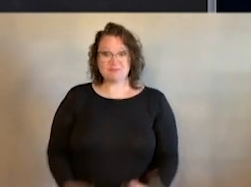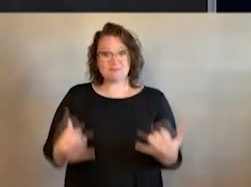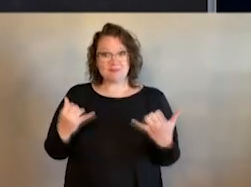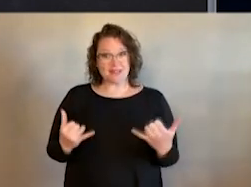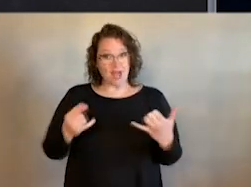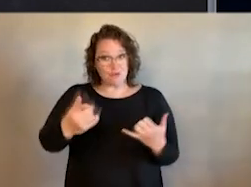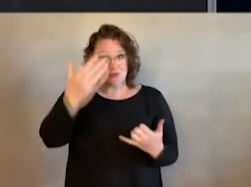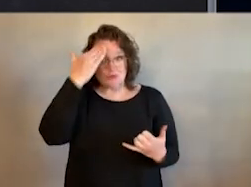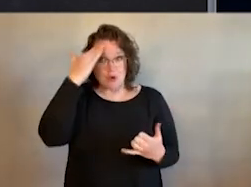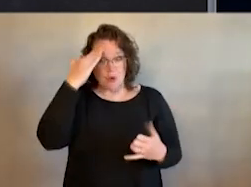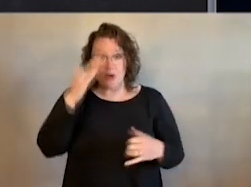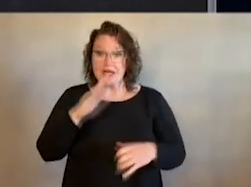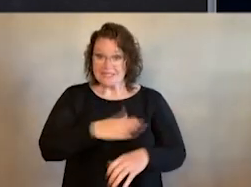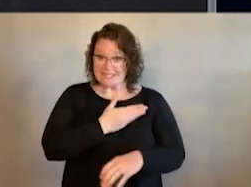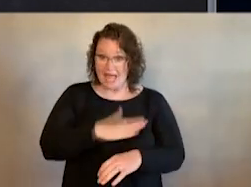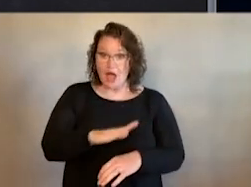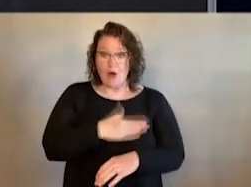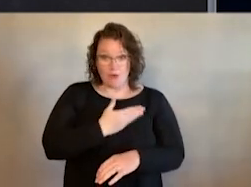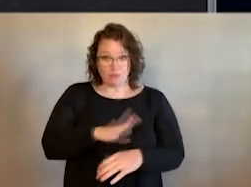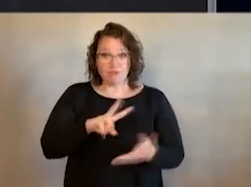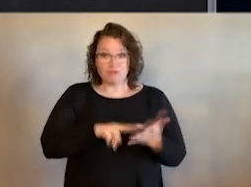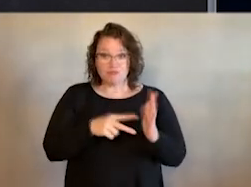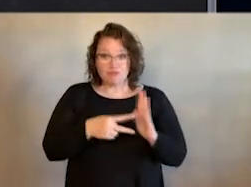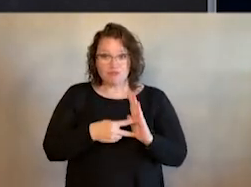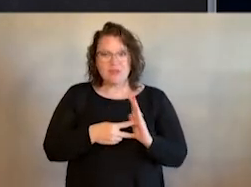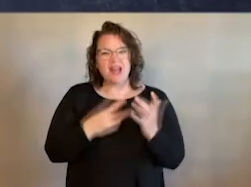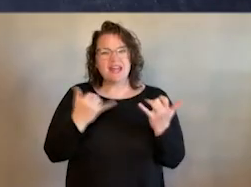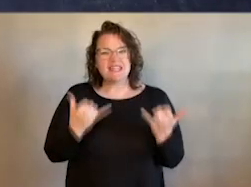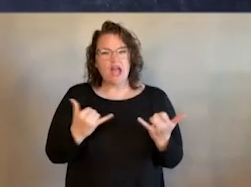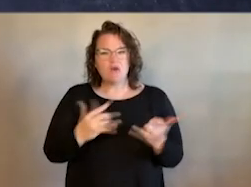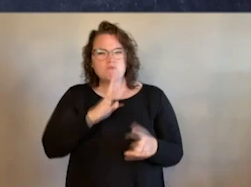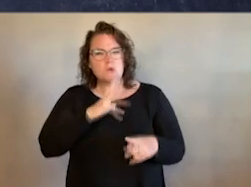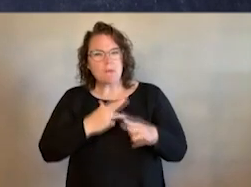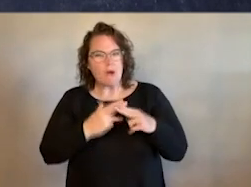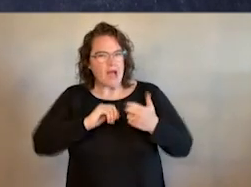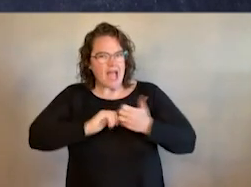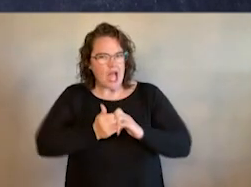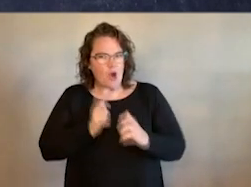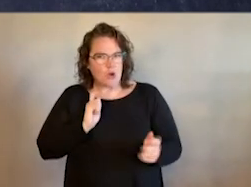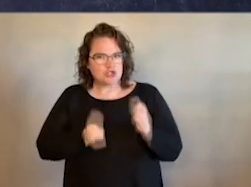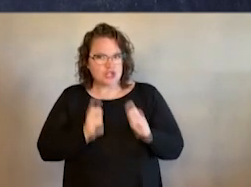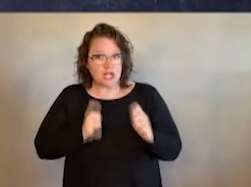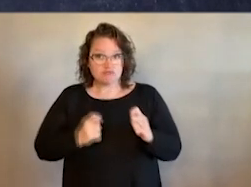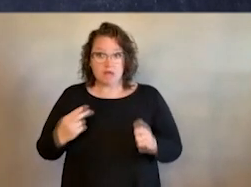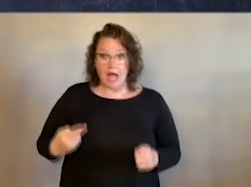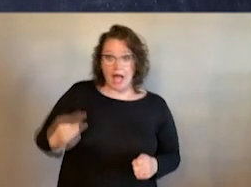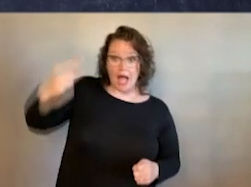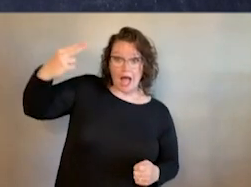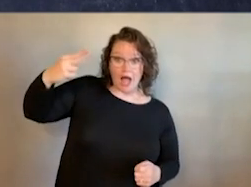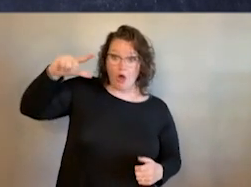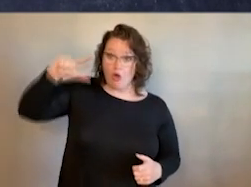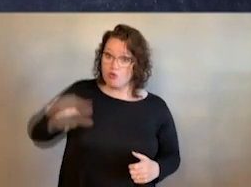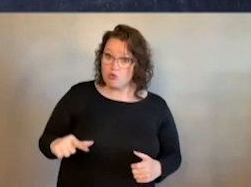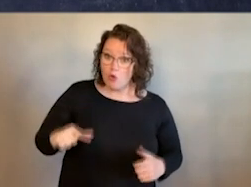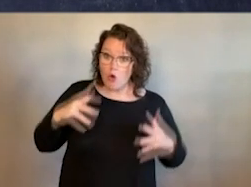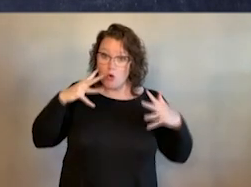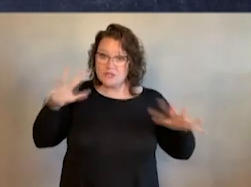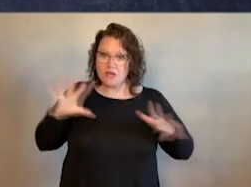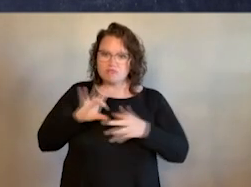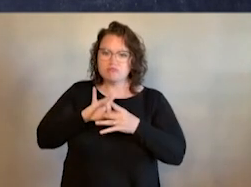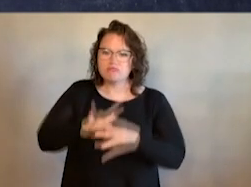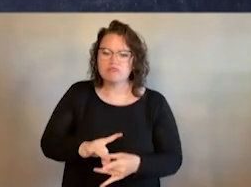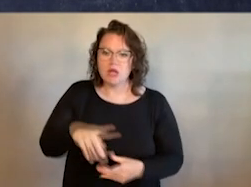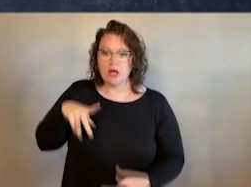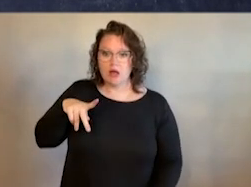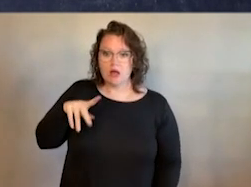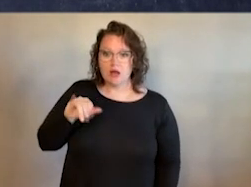Now that you know what sound is, let's talk about how it can change. When you talk about high or low sounds, you are talking about pitch. Now